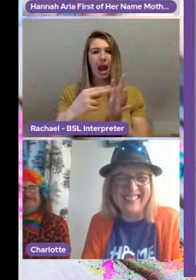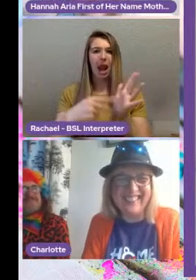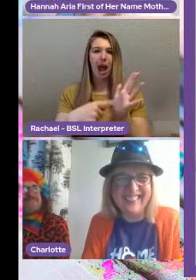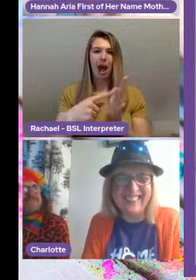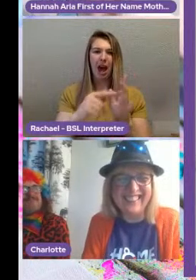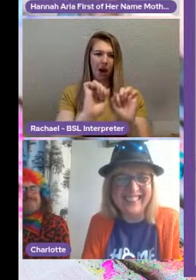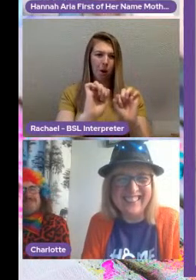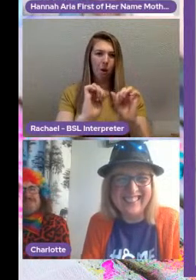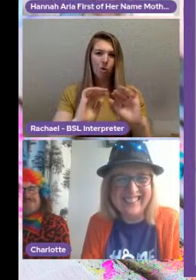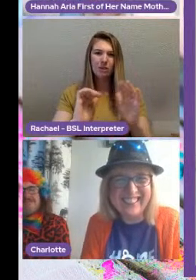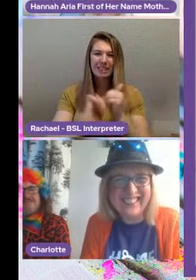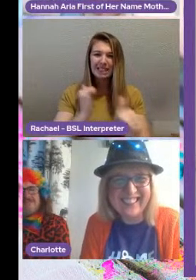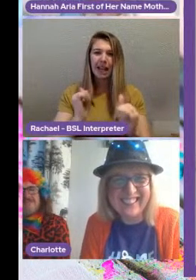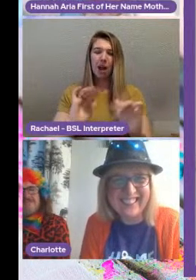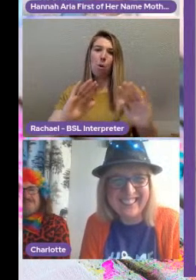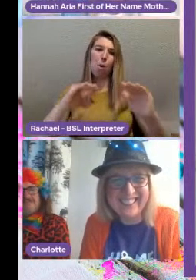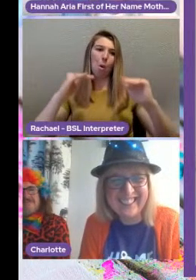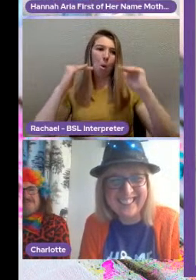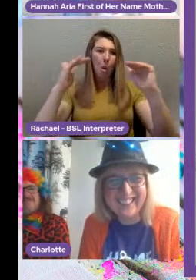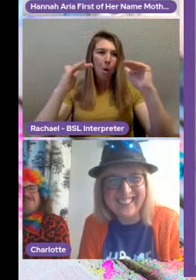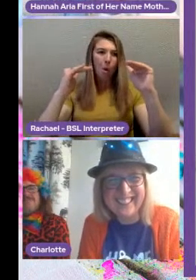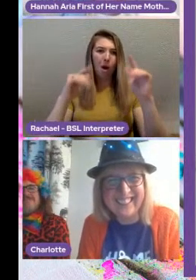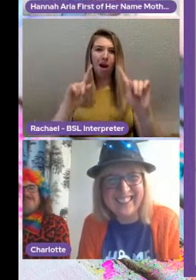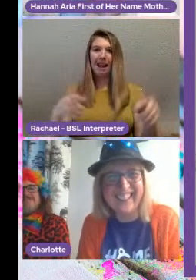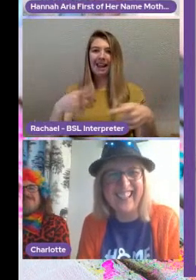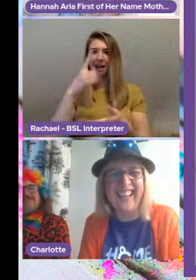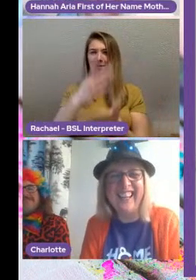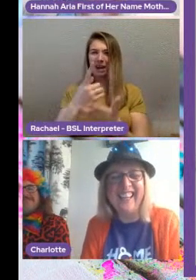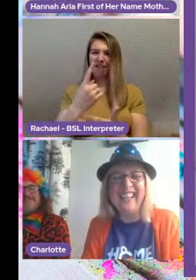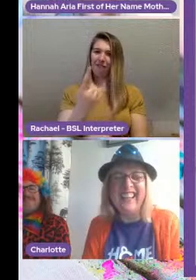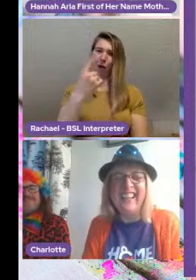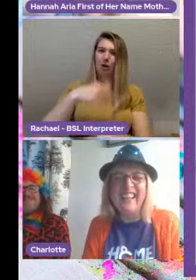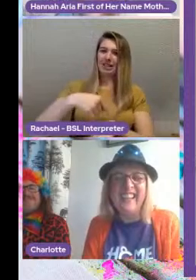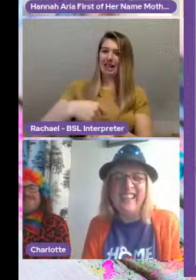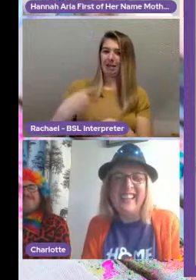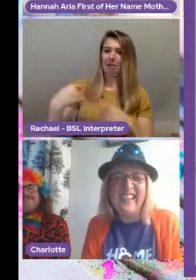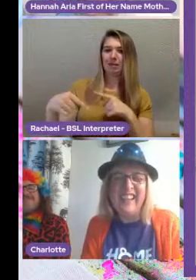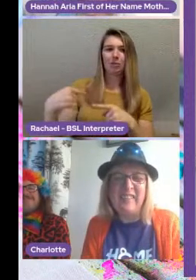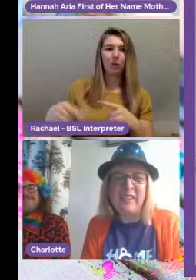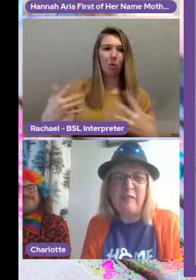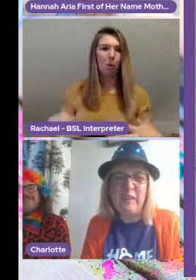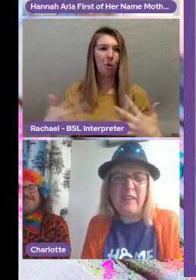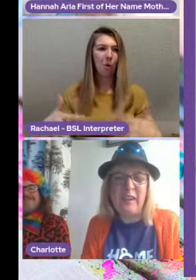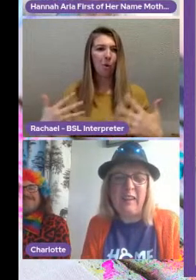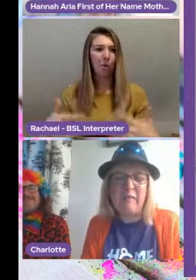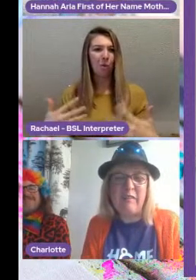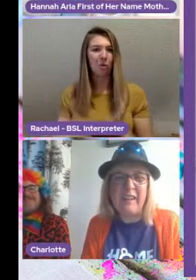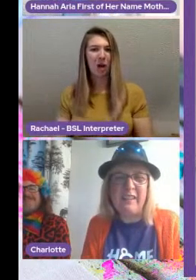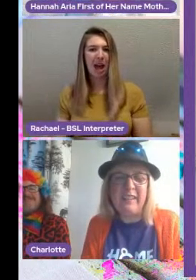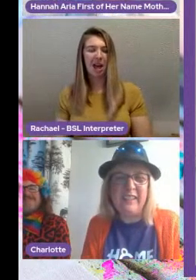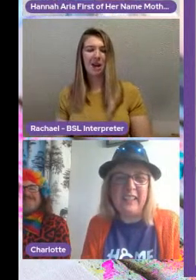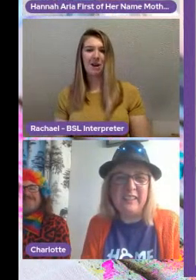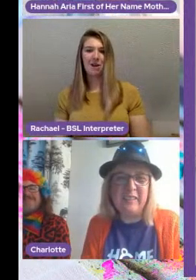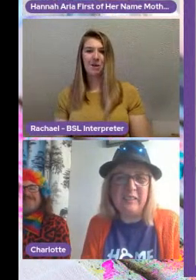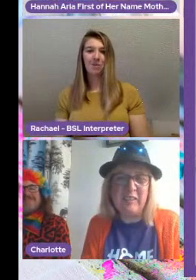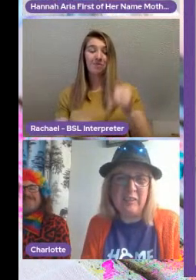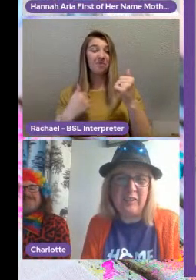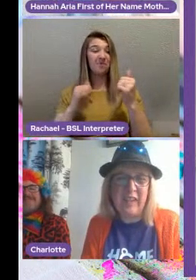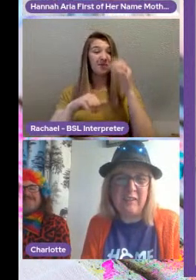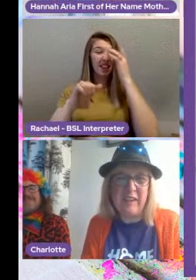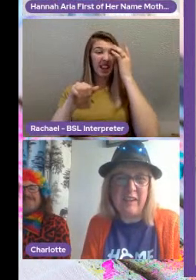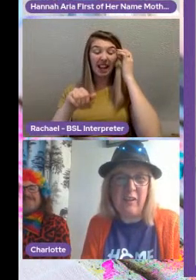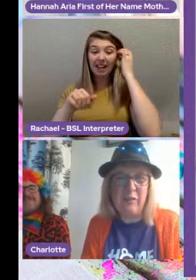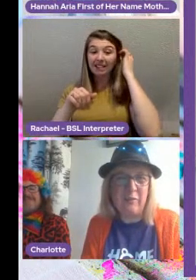Like I can't believe you've only just given it a go this week. It's incredible. I took a photo out the front and then